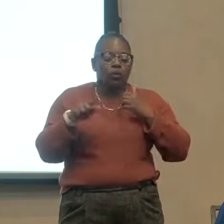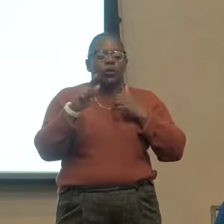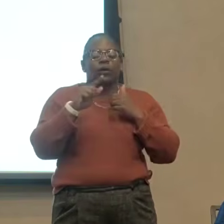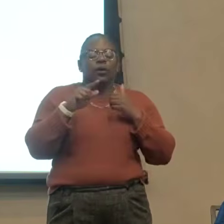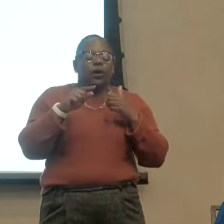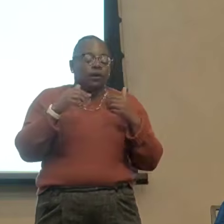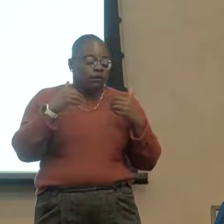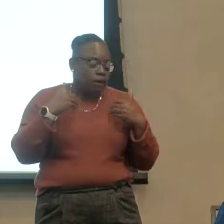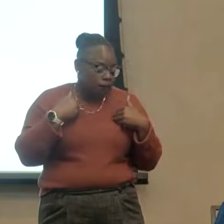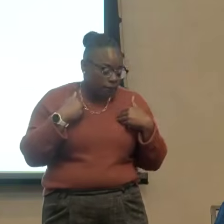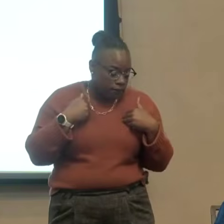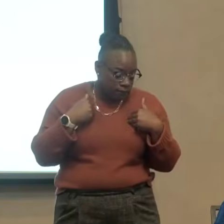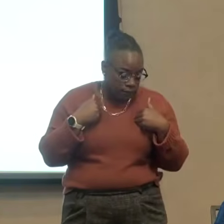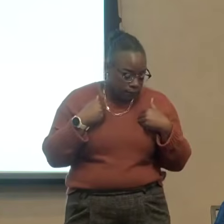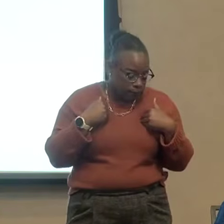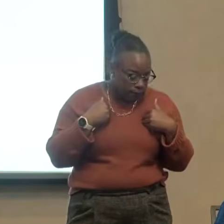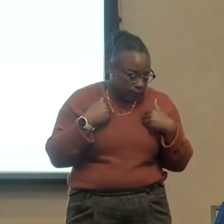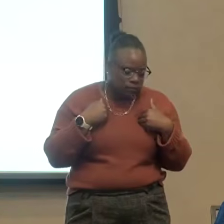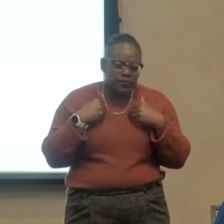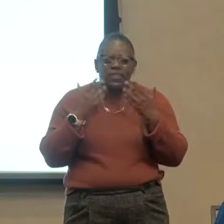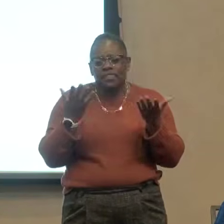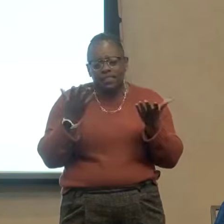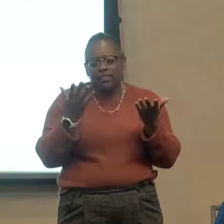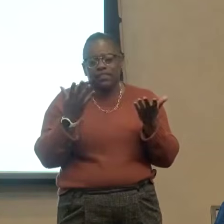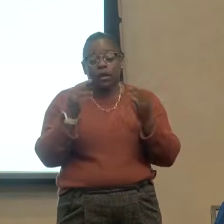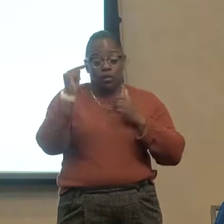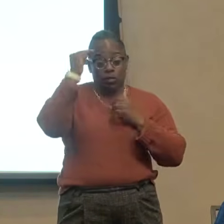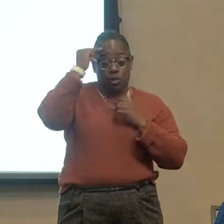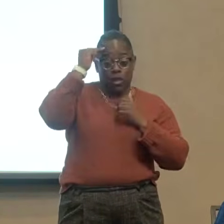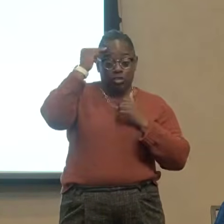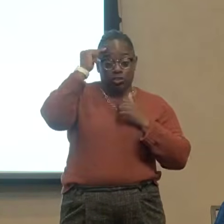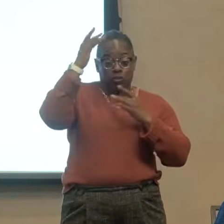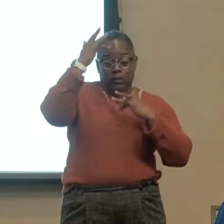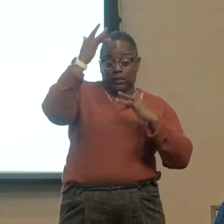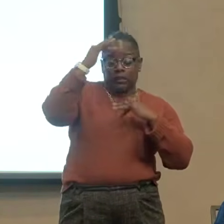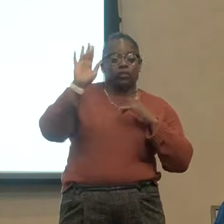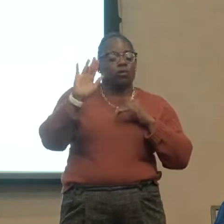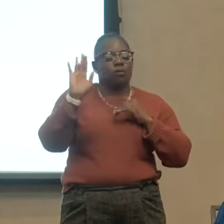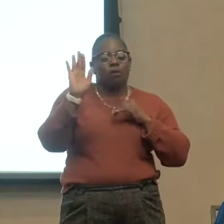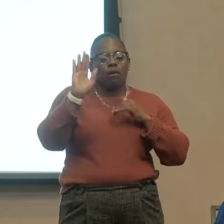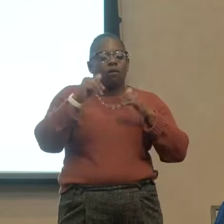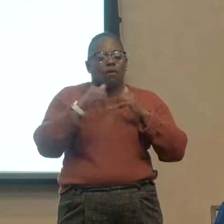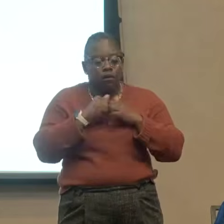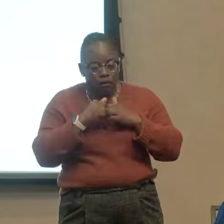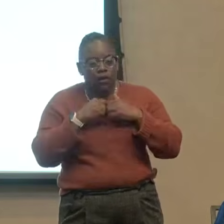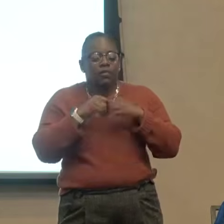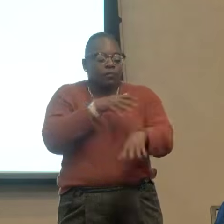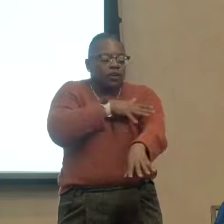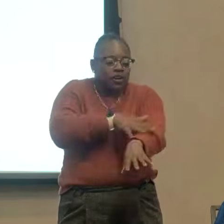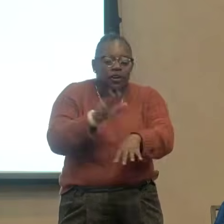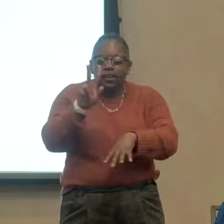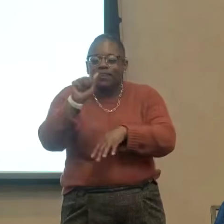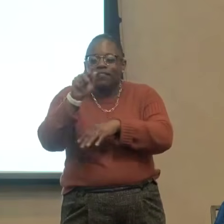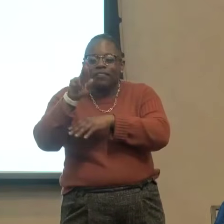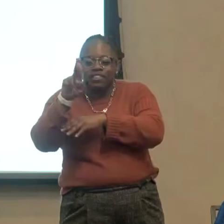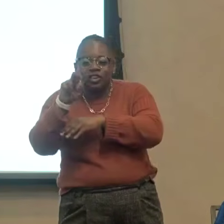syndrome. And these really are not neurologic disease, they're more in the vascular tree,